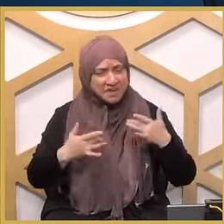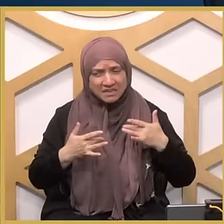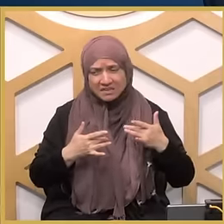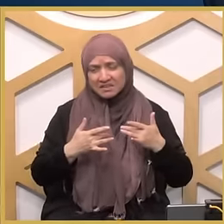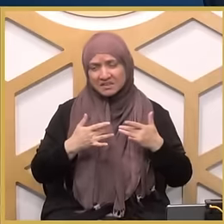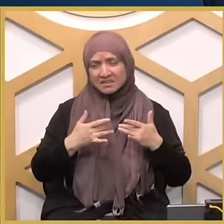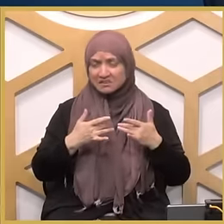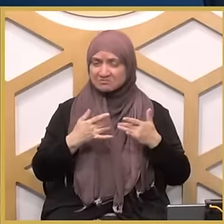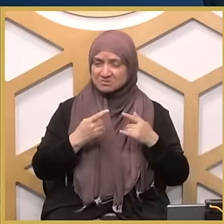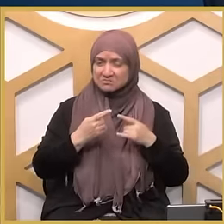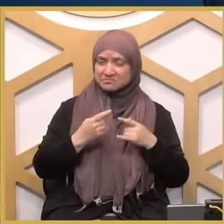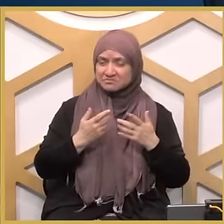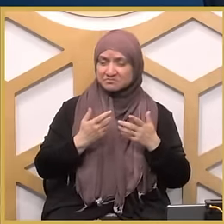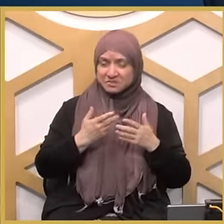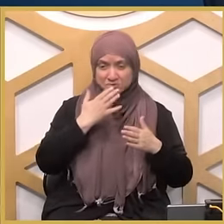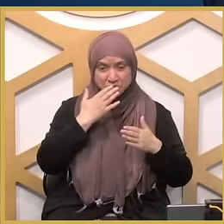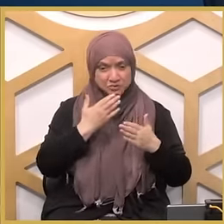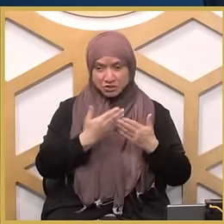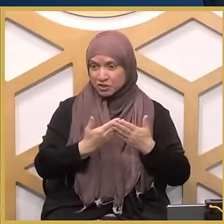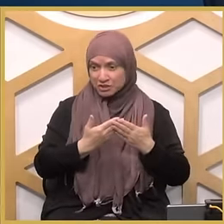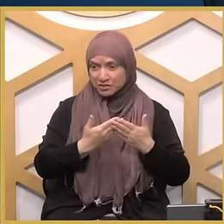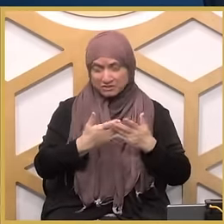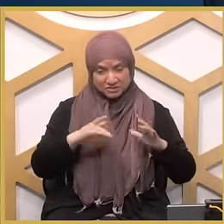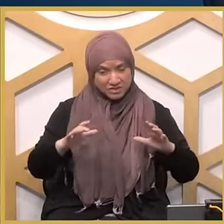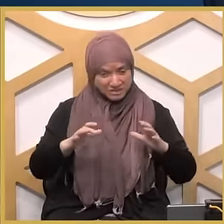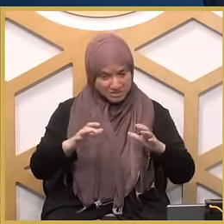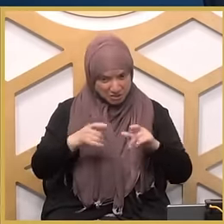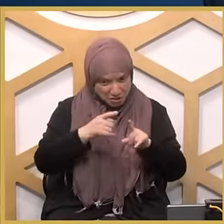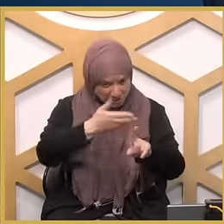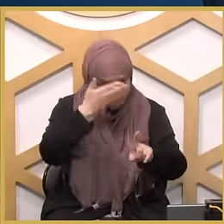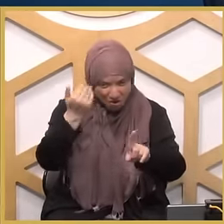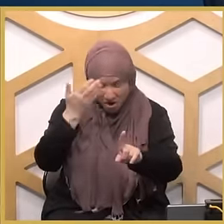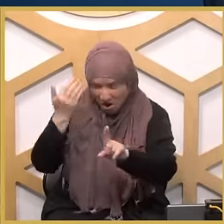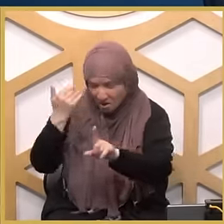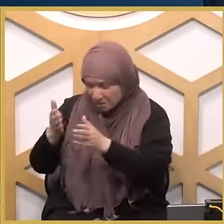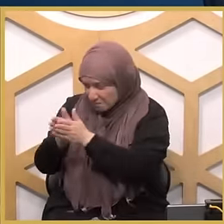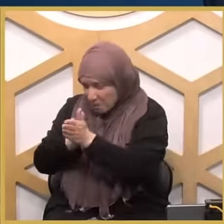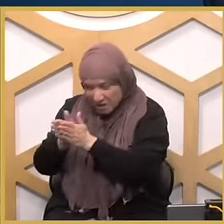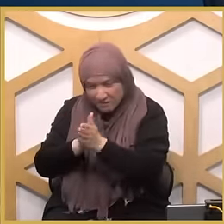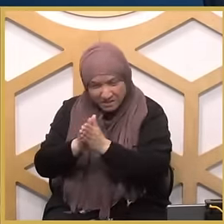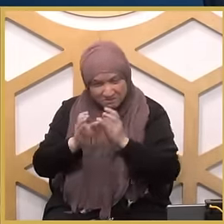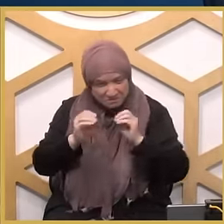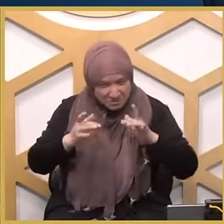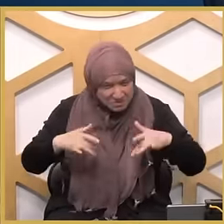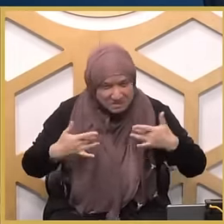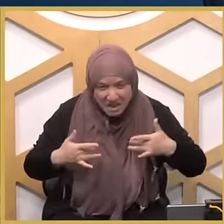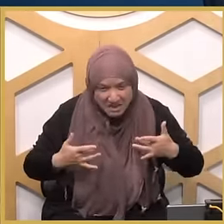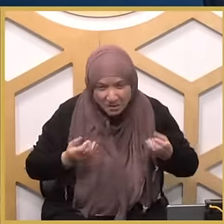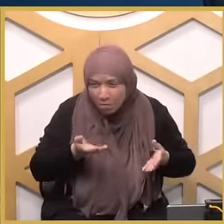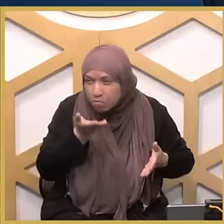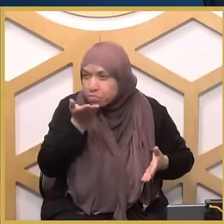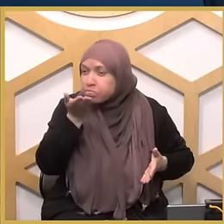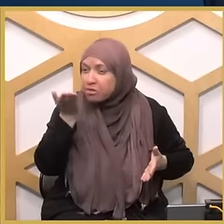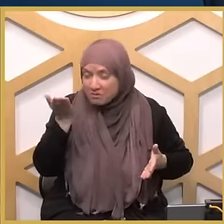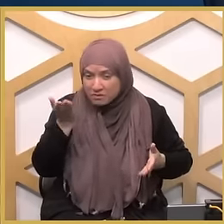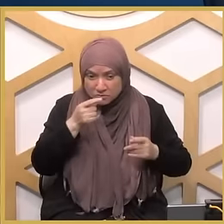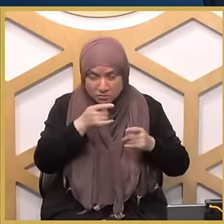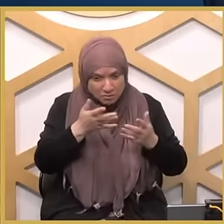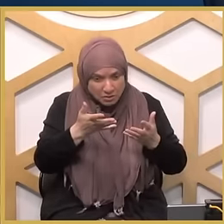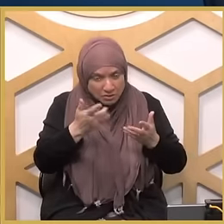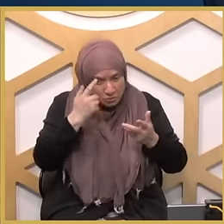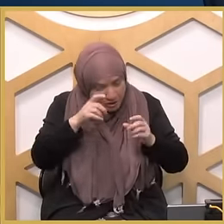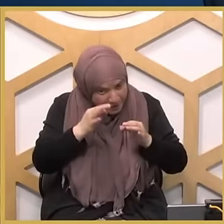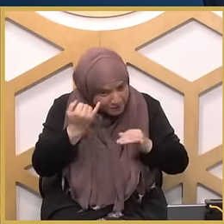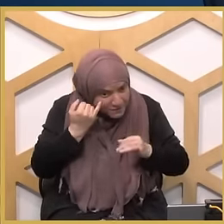your own... You know, when someone is obsessed with a particular sin, you guys tell me,